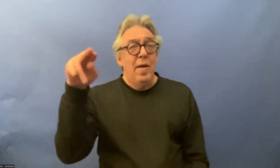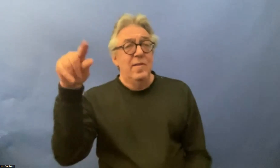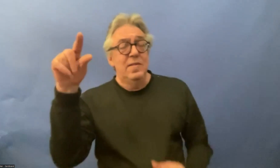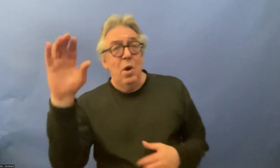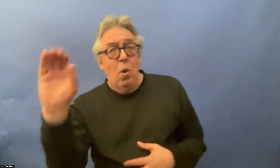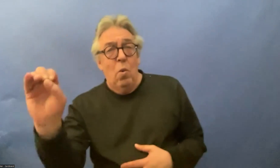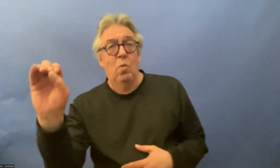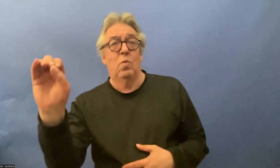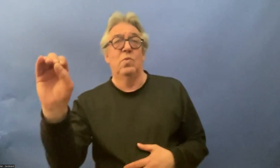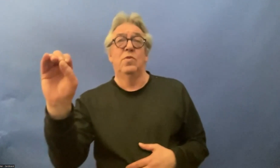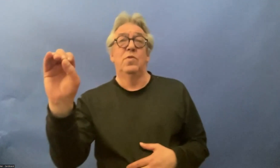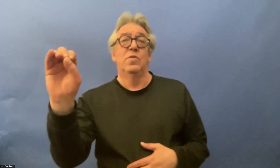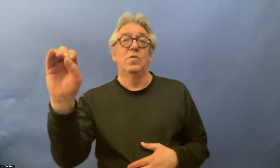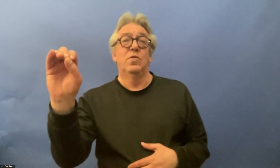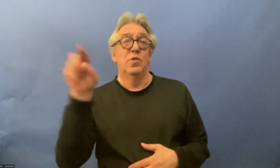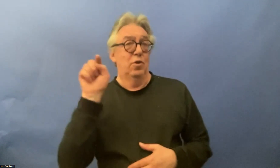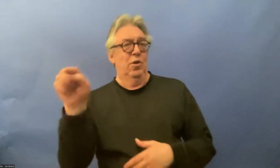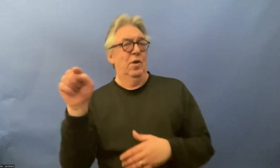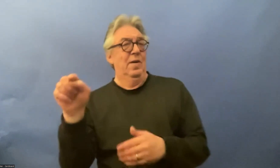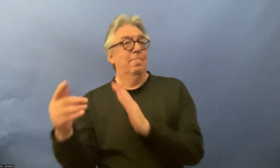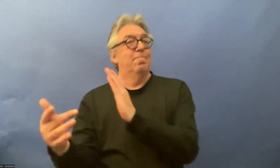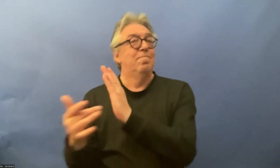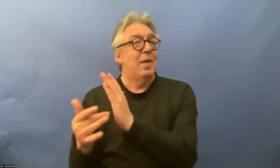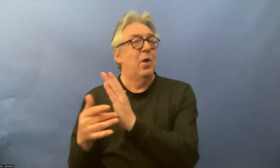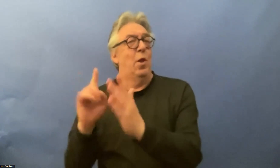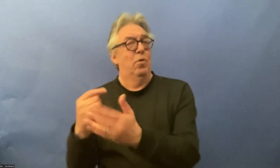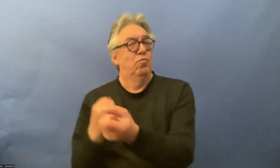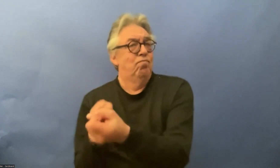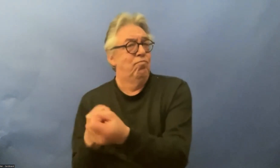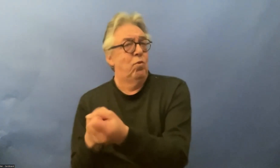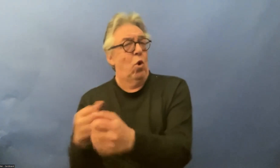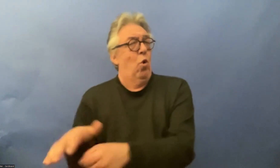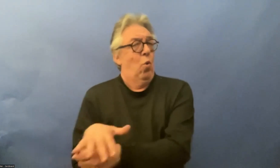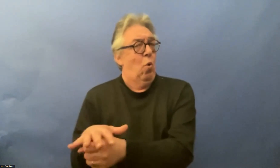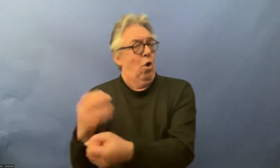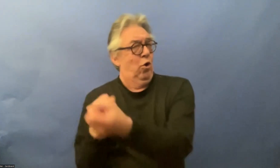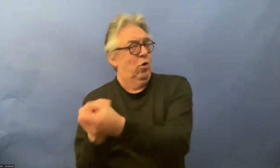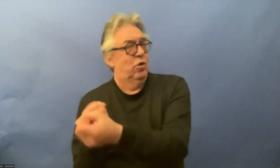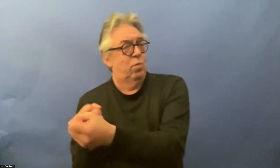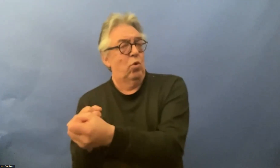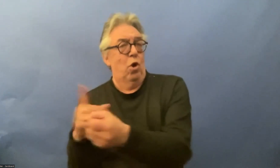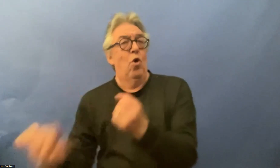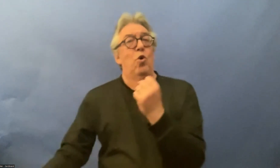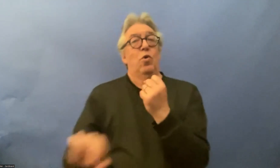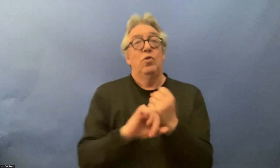on supporting technically and operationally this working group at different